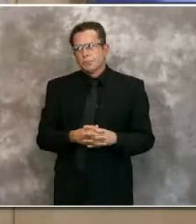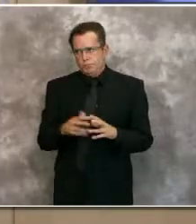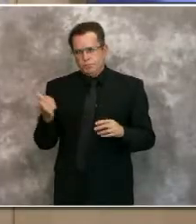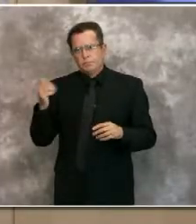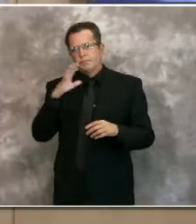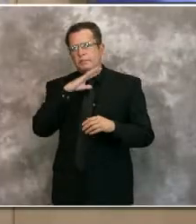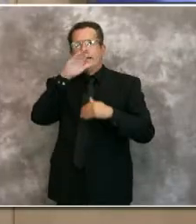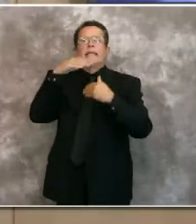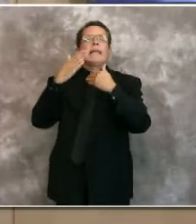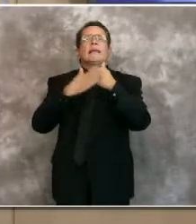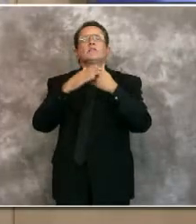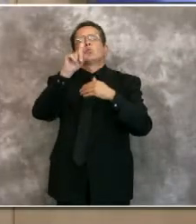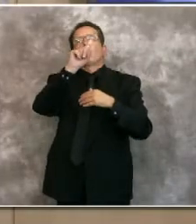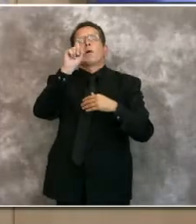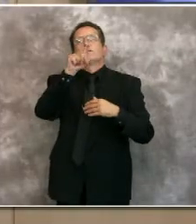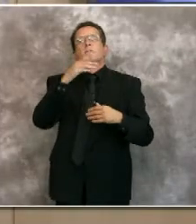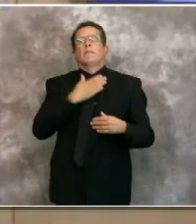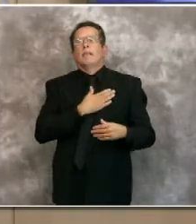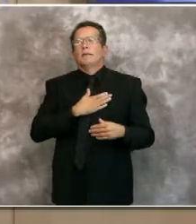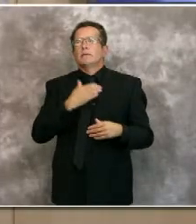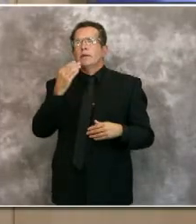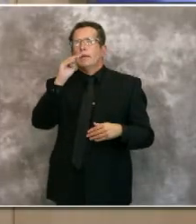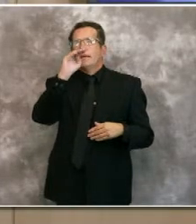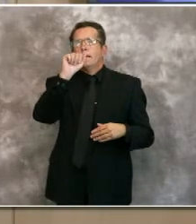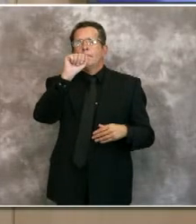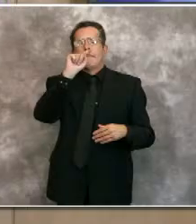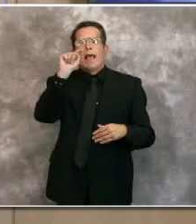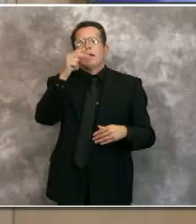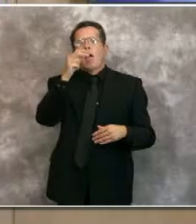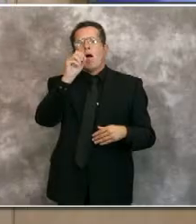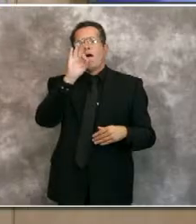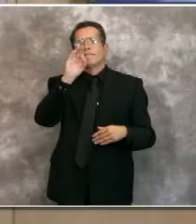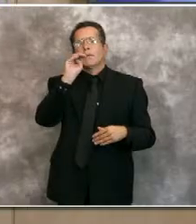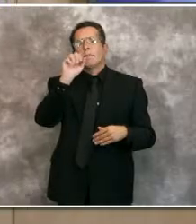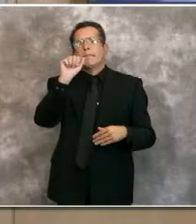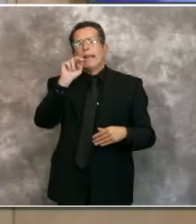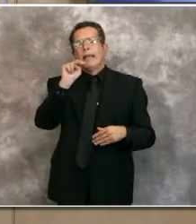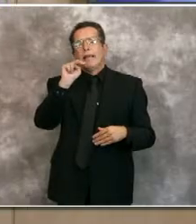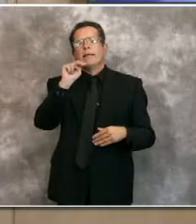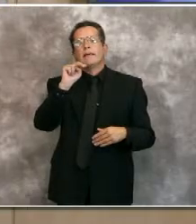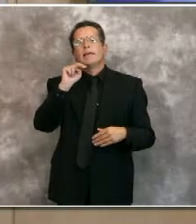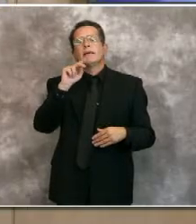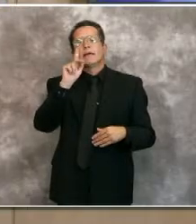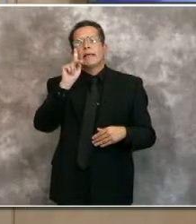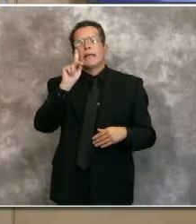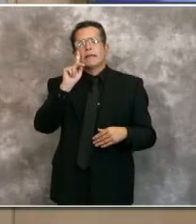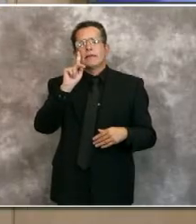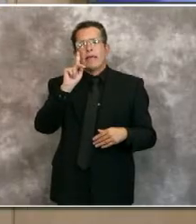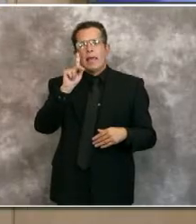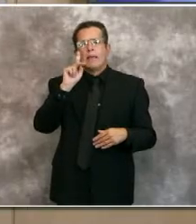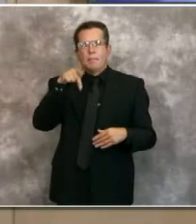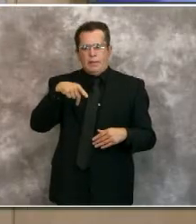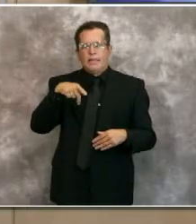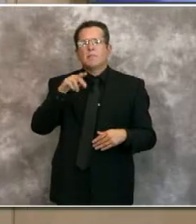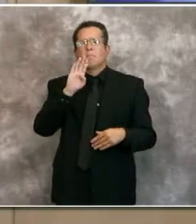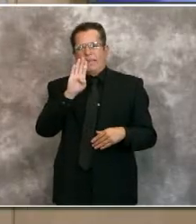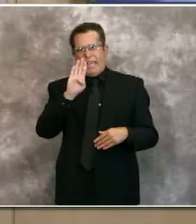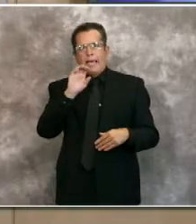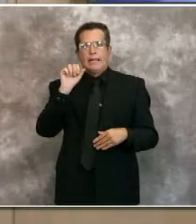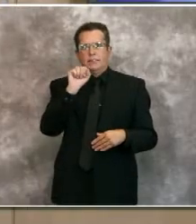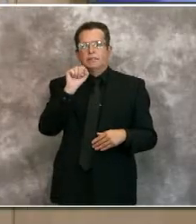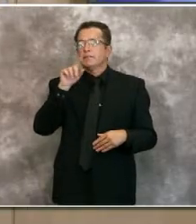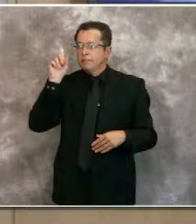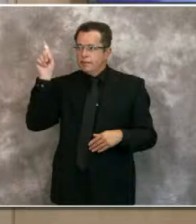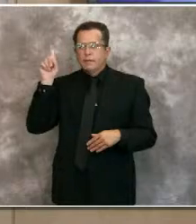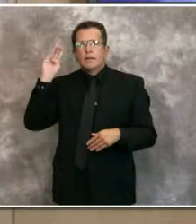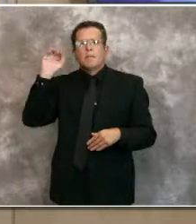Okay, the next question, please. Matt Hoffman with KPBS, please state your question. Hi. First, just to be